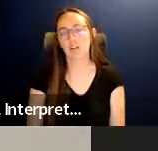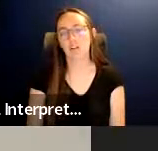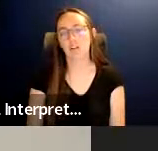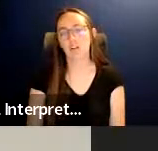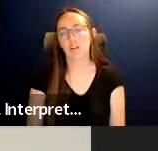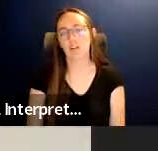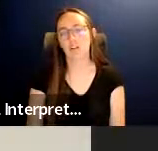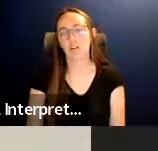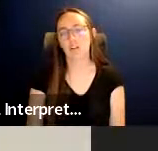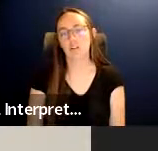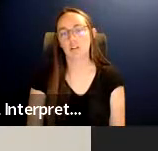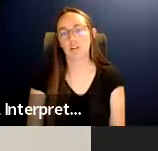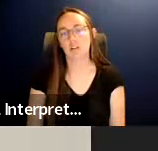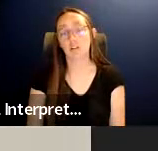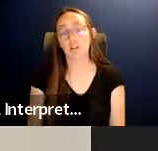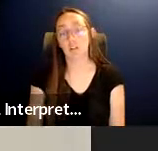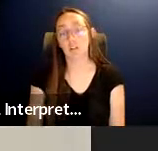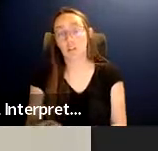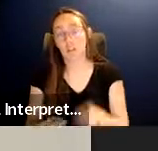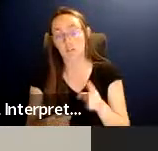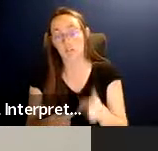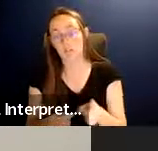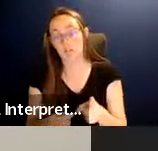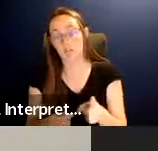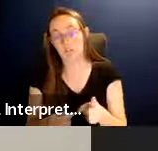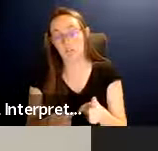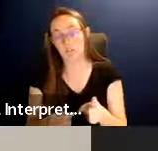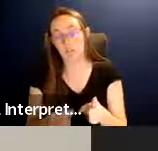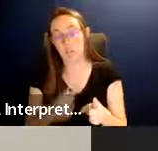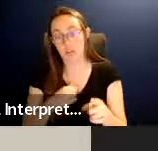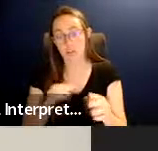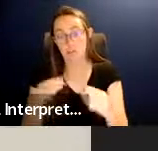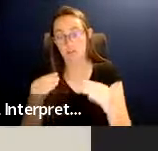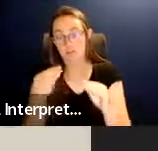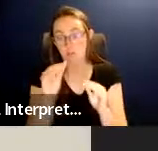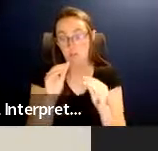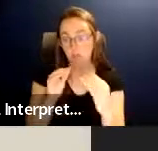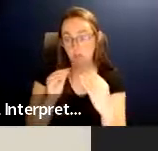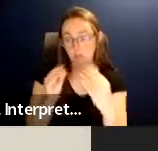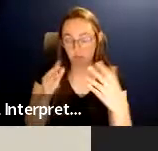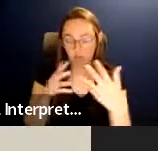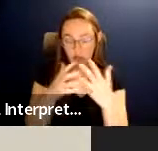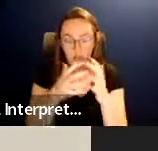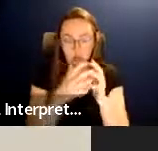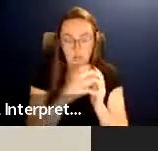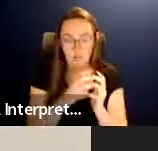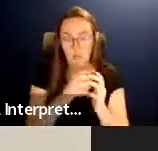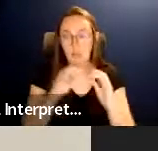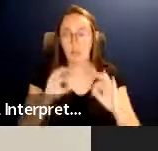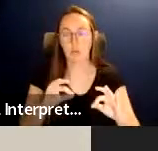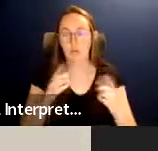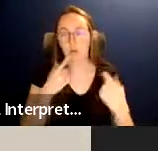hands like this and try to line it up this way, that seems to work. So that I've got